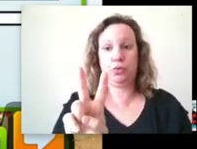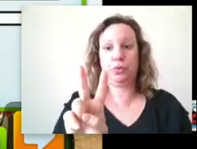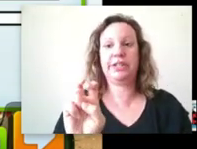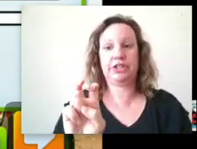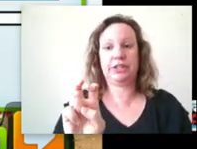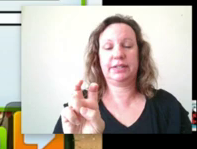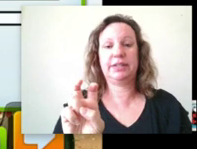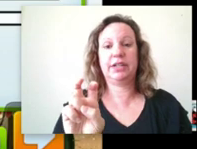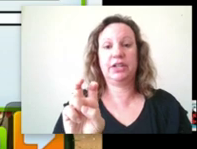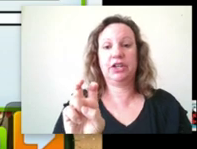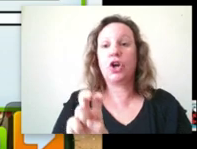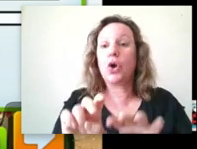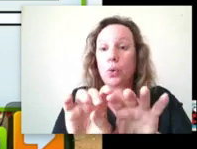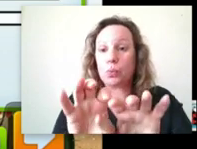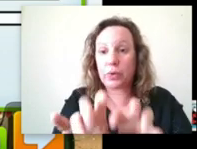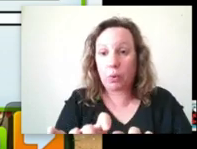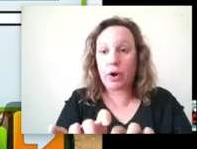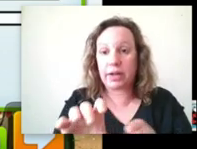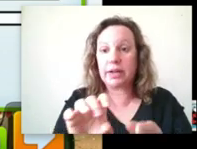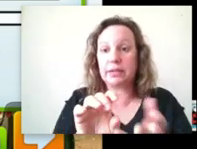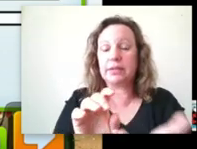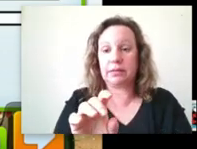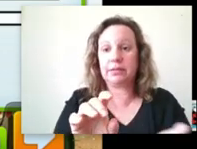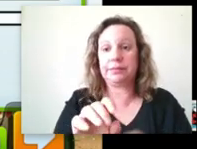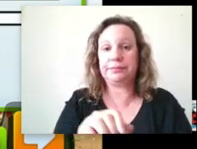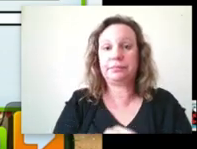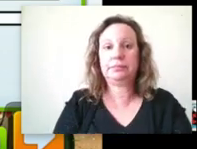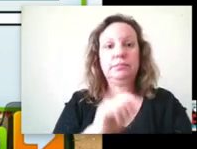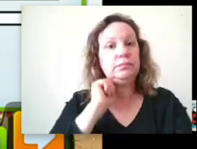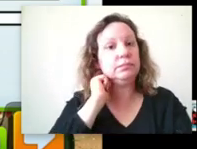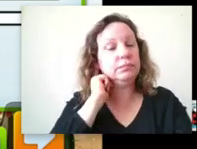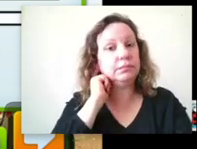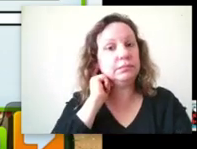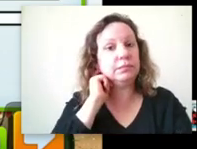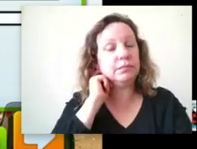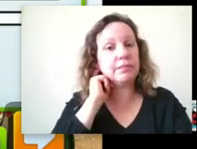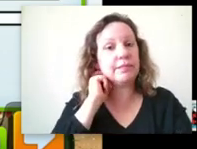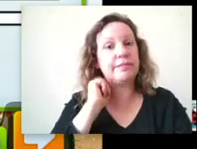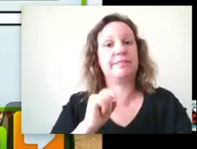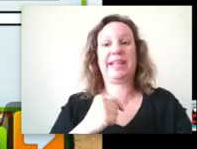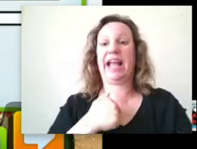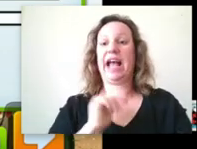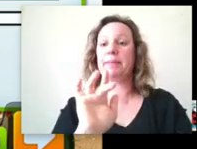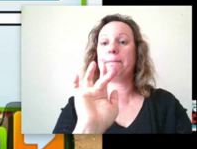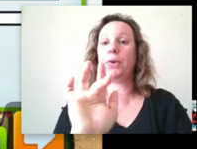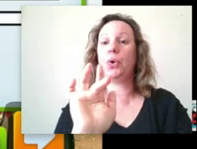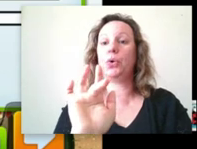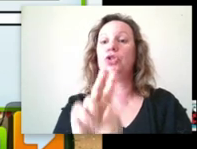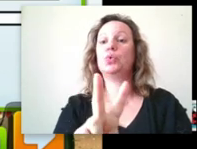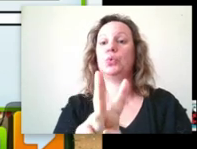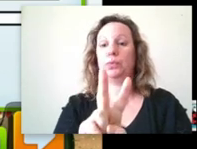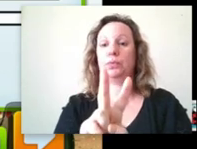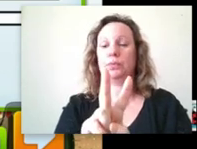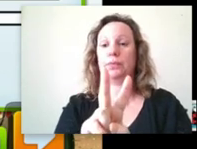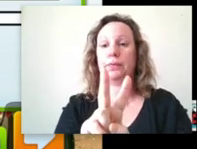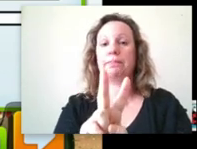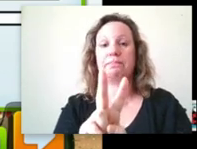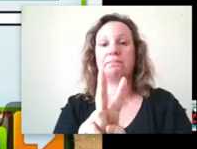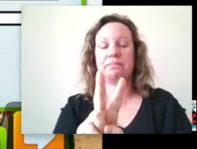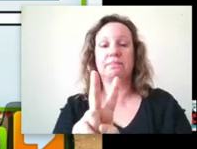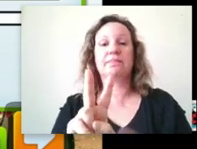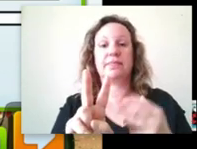Now record this length on the line plot. To do this, I'm just going to press this 2. The measurement is recorded